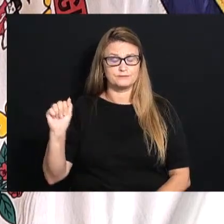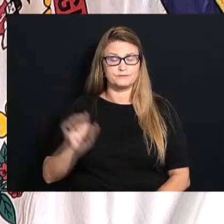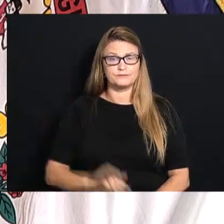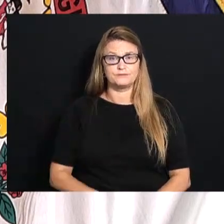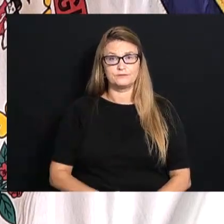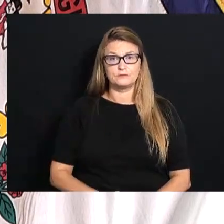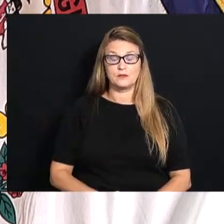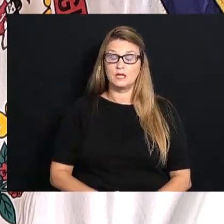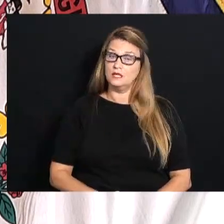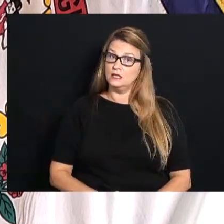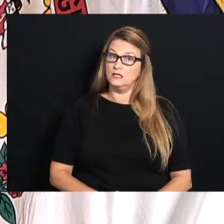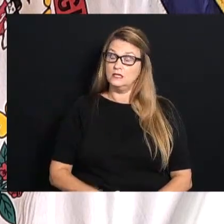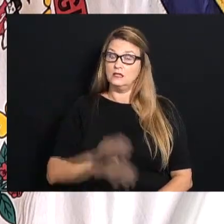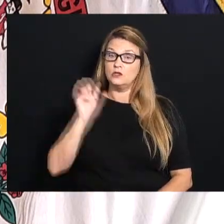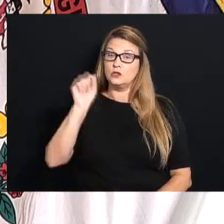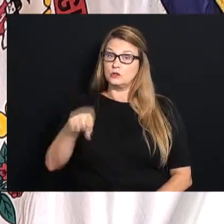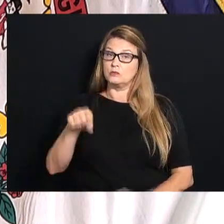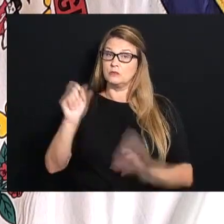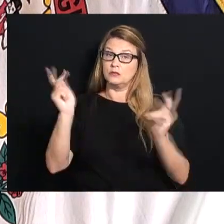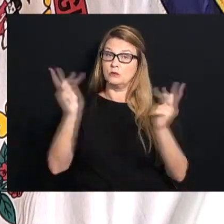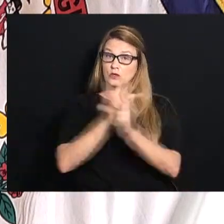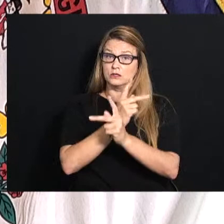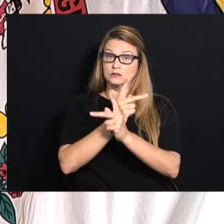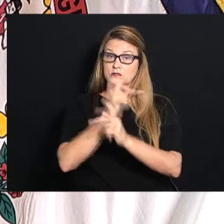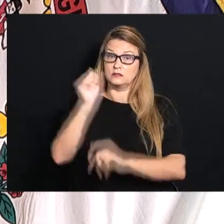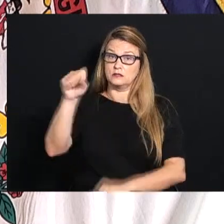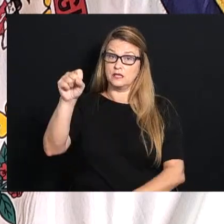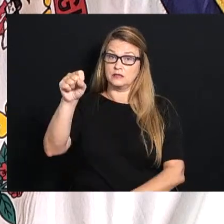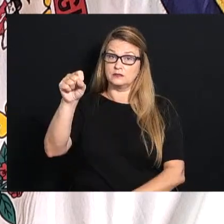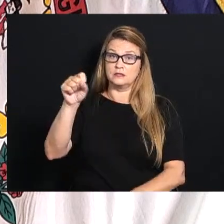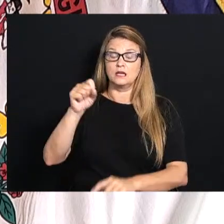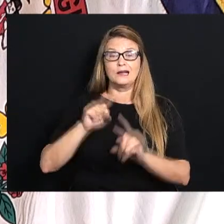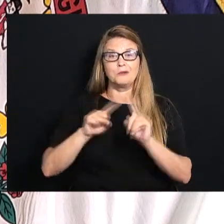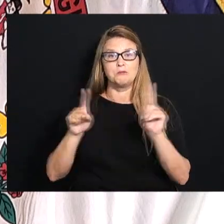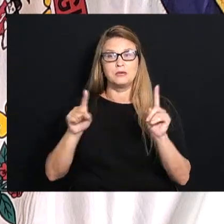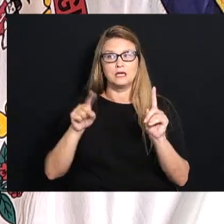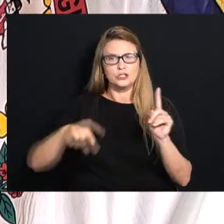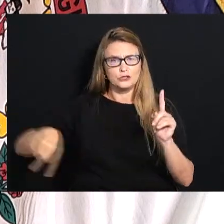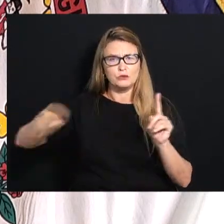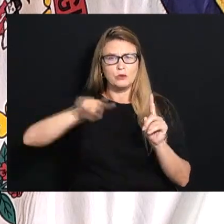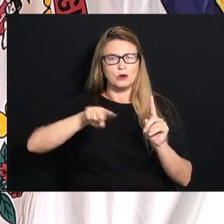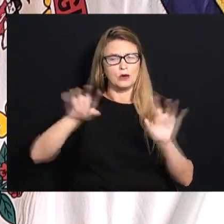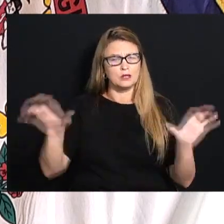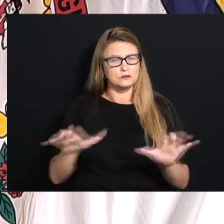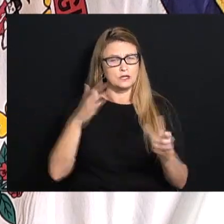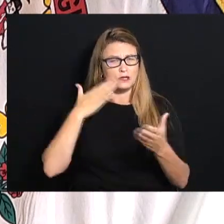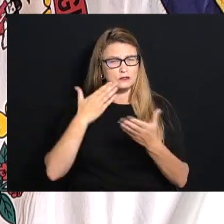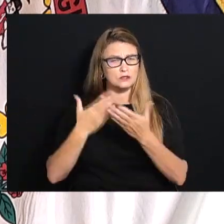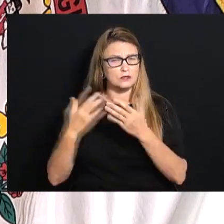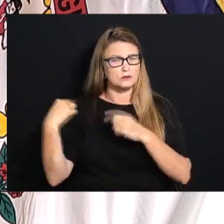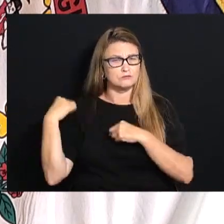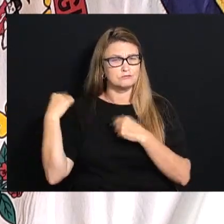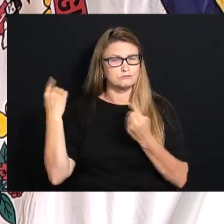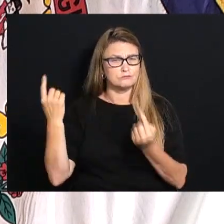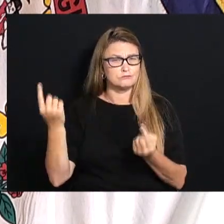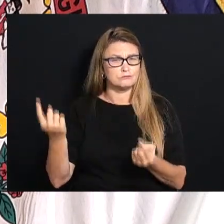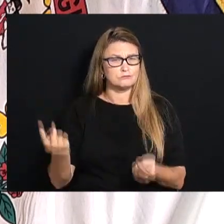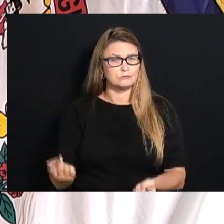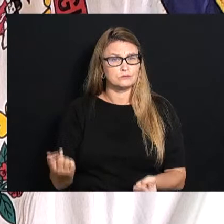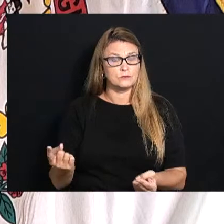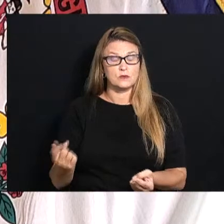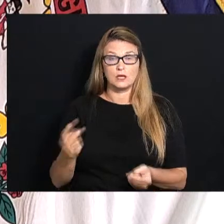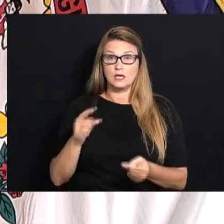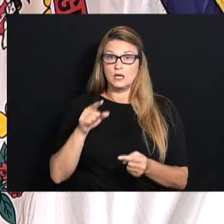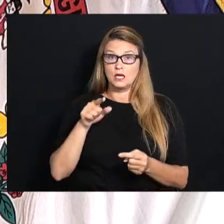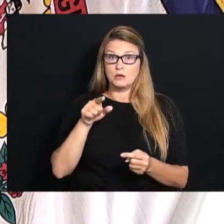Could have been a lot worse. You've really done good, West Virginia, you really have. But I ask you, if you